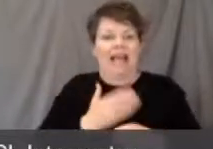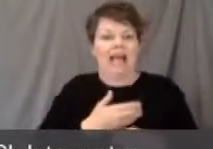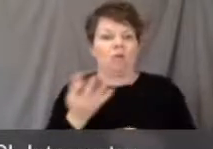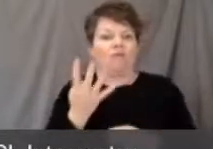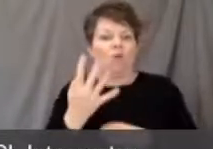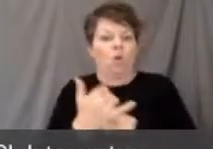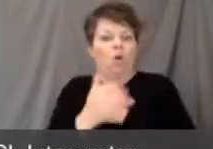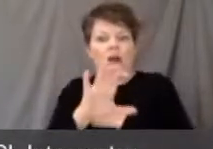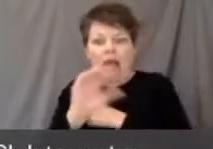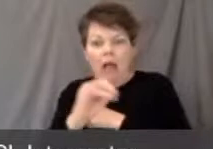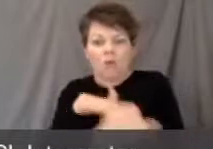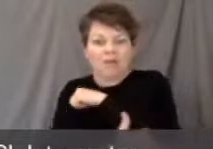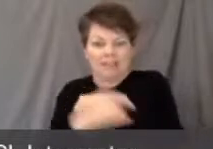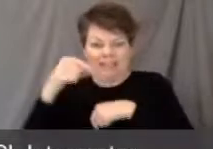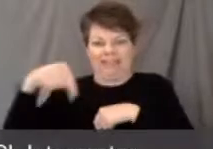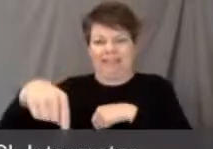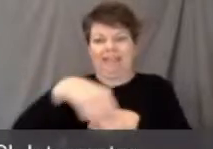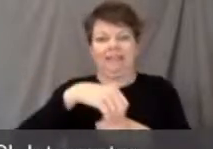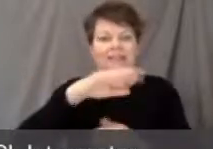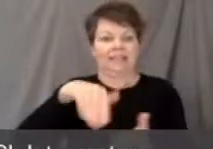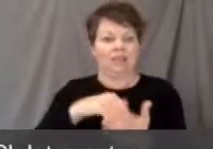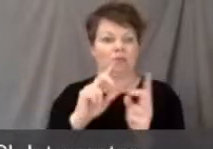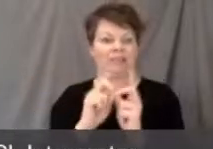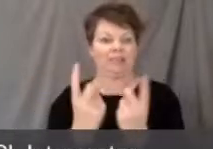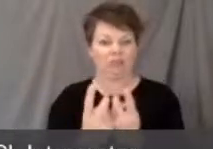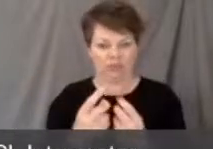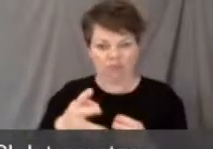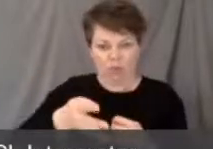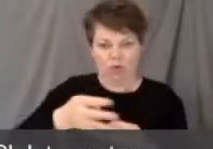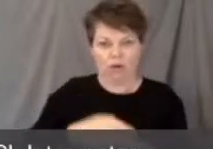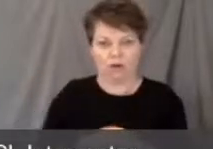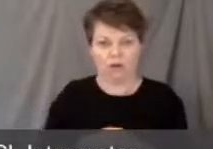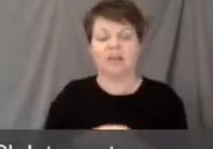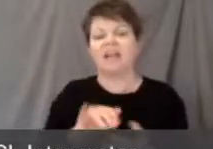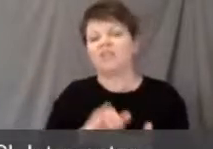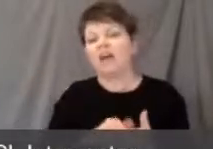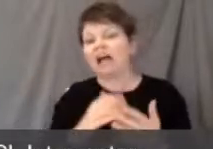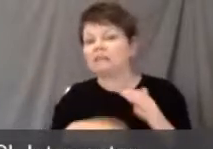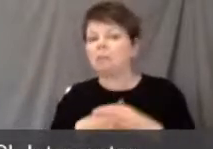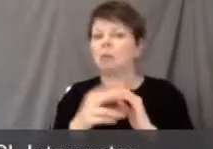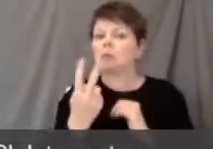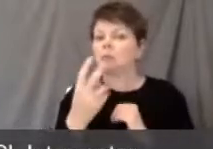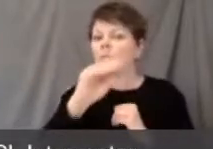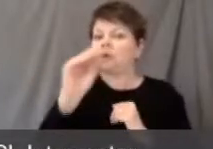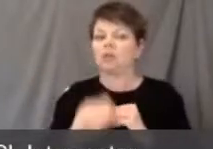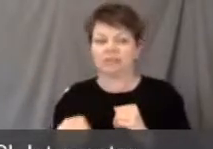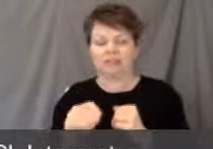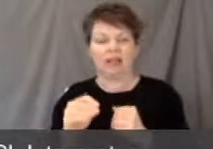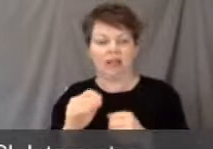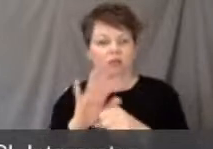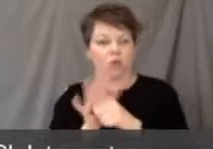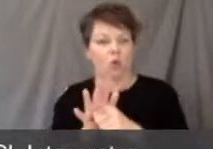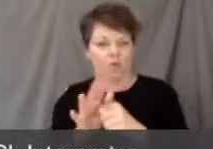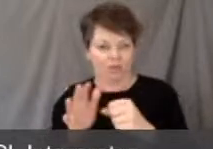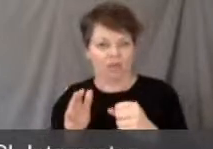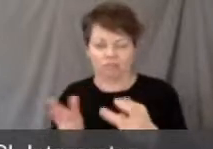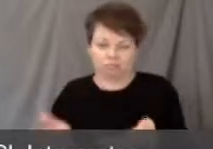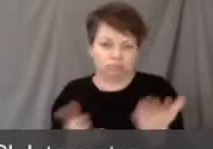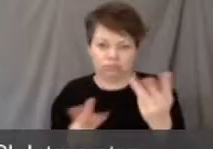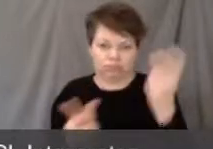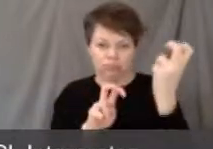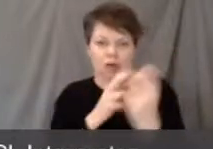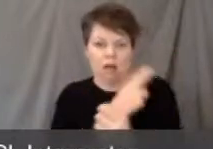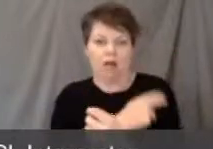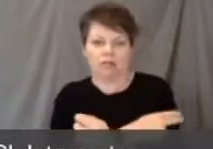4. It makes up about 0.1 to 2% of all COVID cases end up hospitalized in kids. Obviously, that